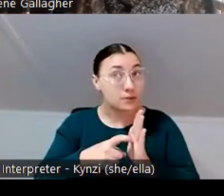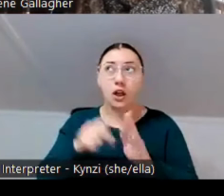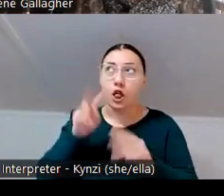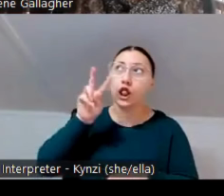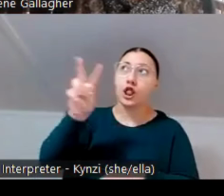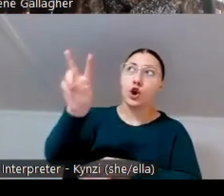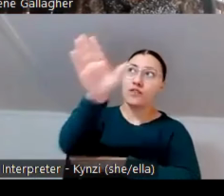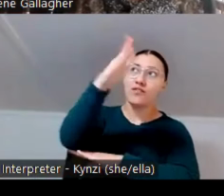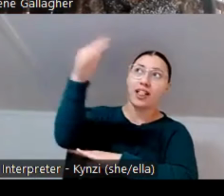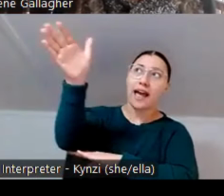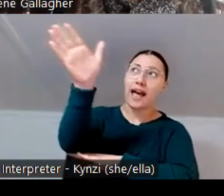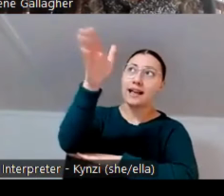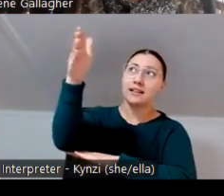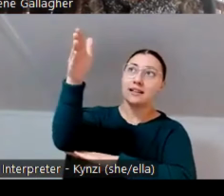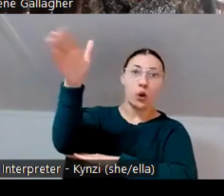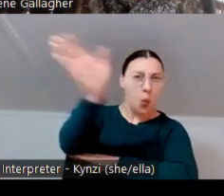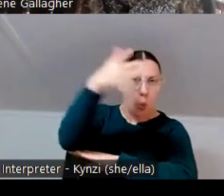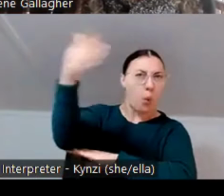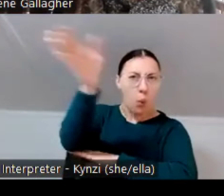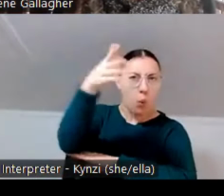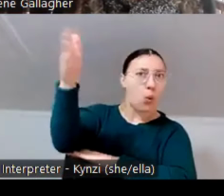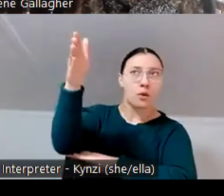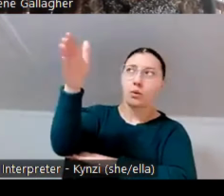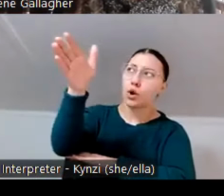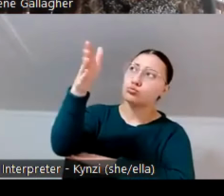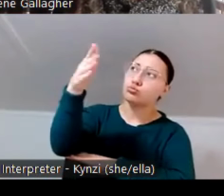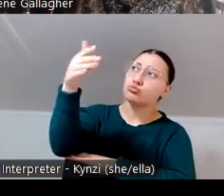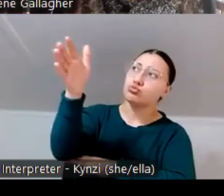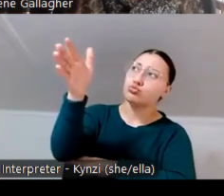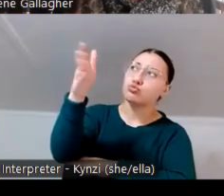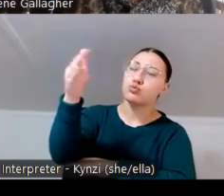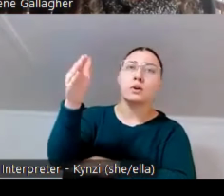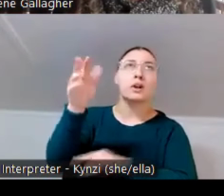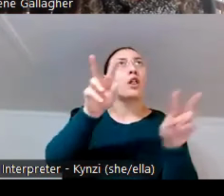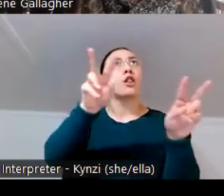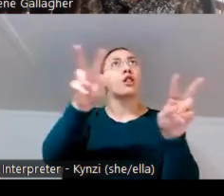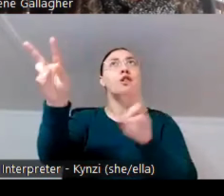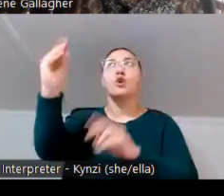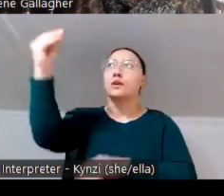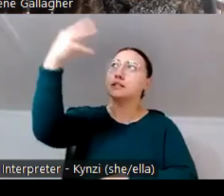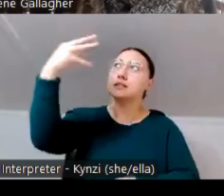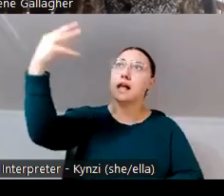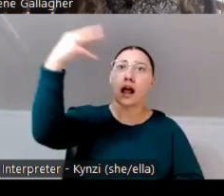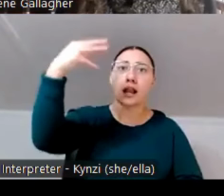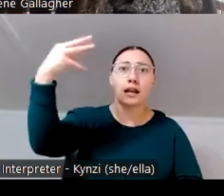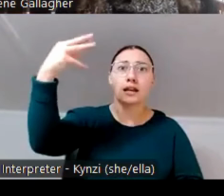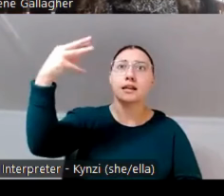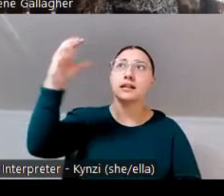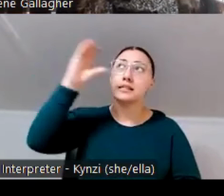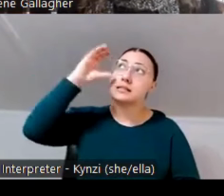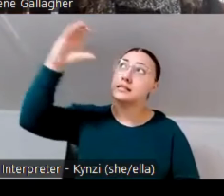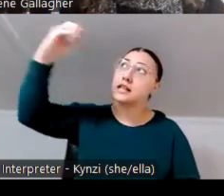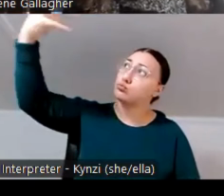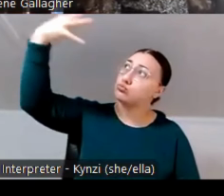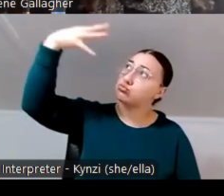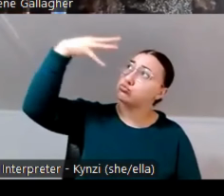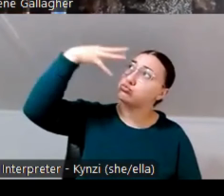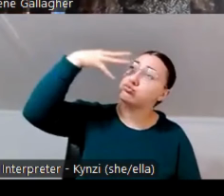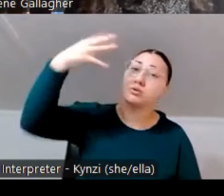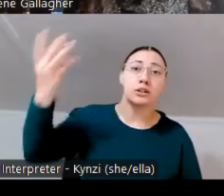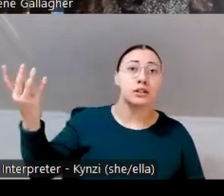Take a look at the sky. Is the sun shining? Are there clouds in the sky? Is anything falling from the